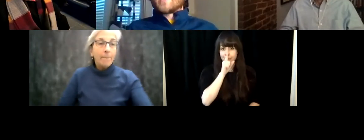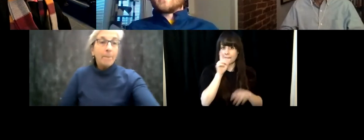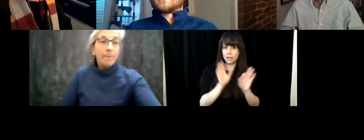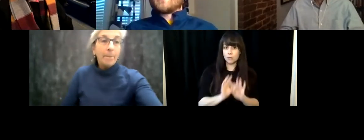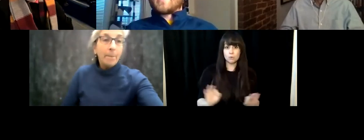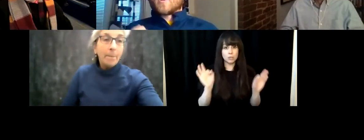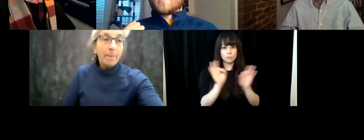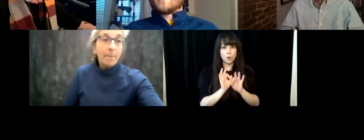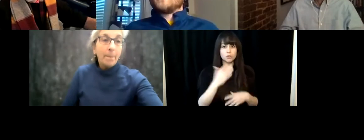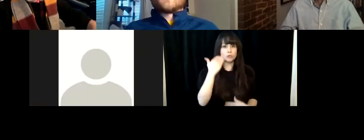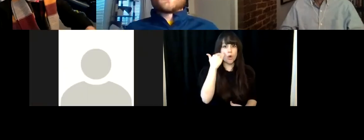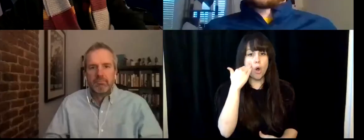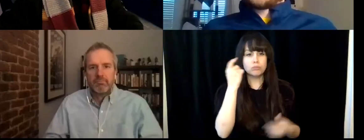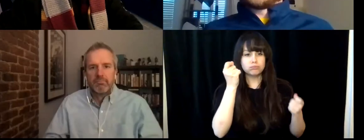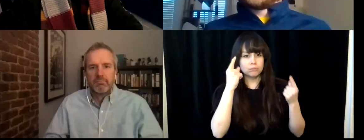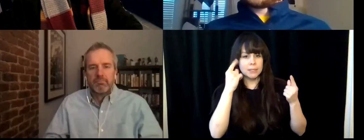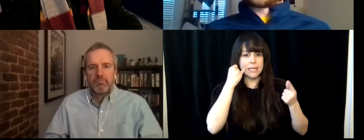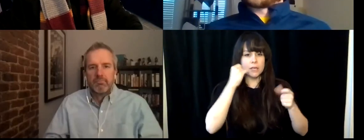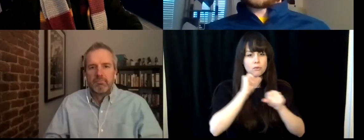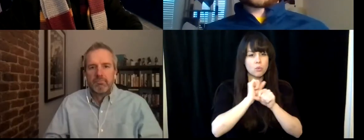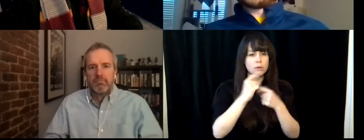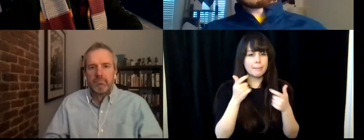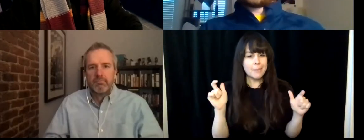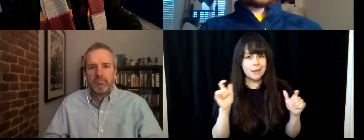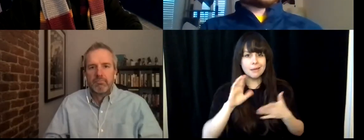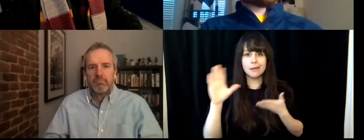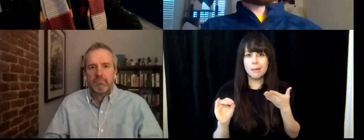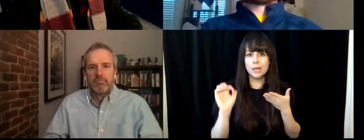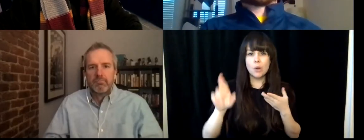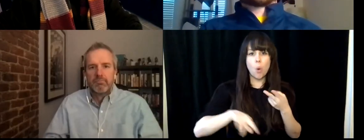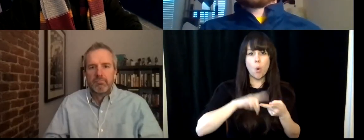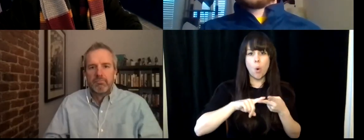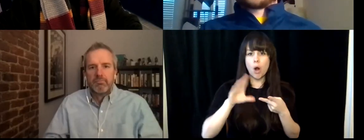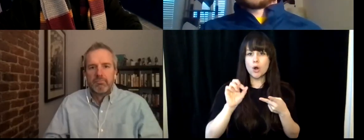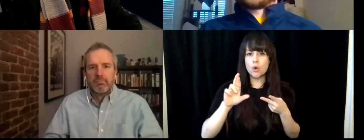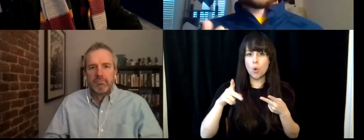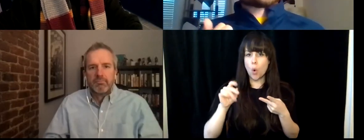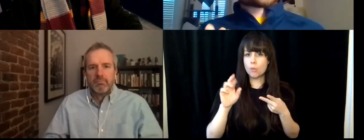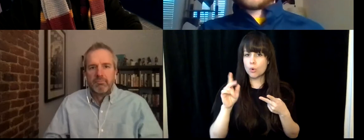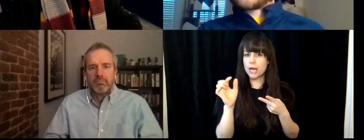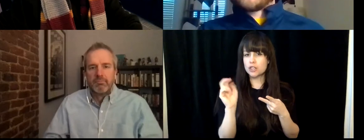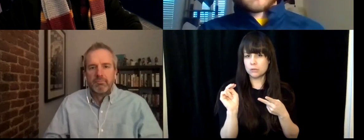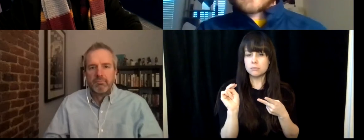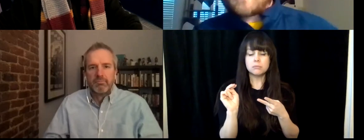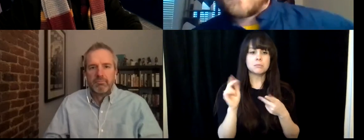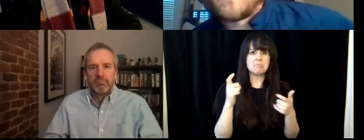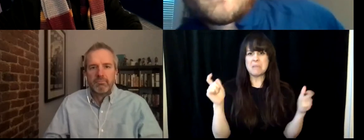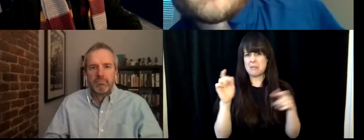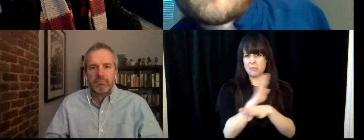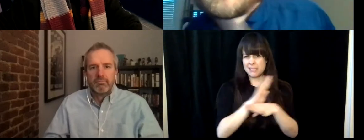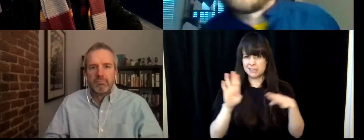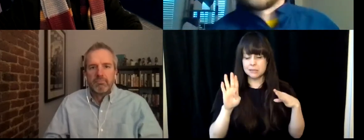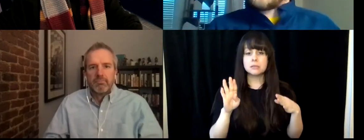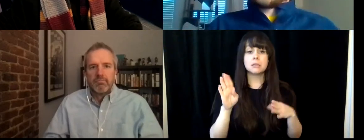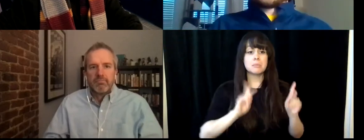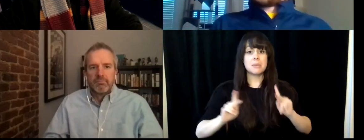and recognize about working for any large company or corporation. You know, so many people start at a company like Capital One in a